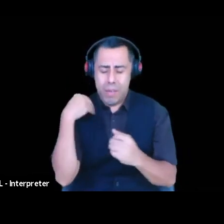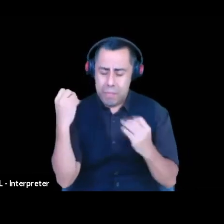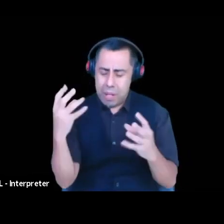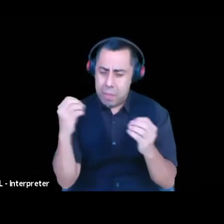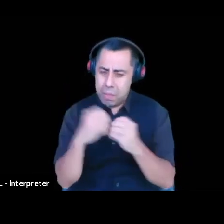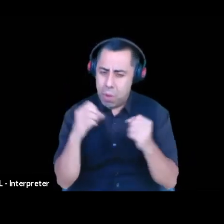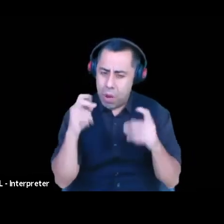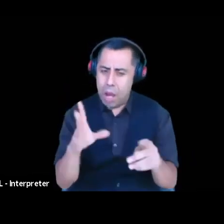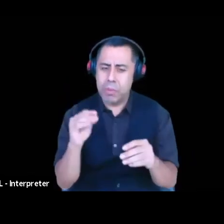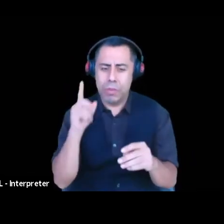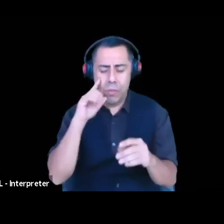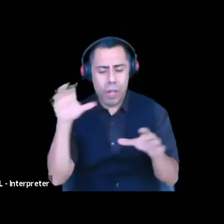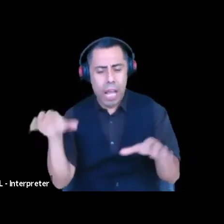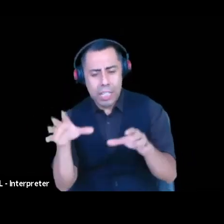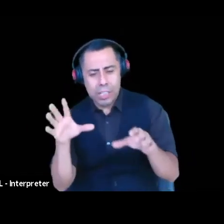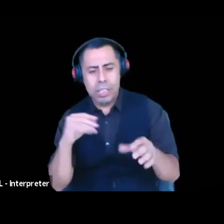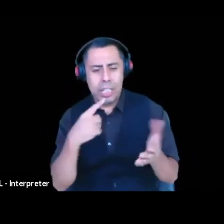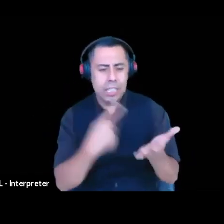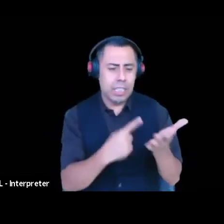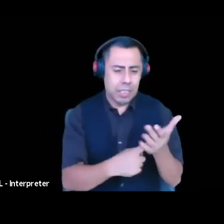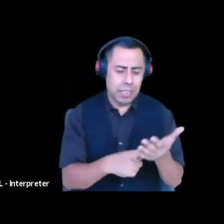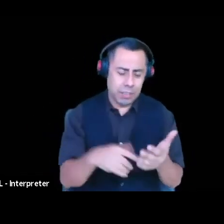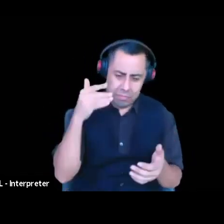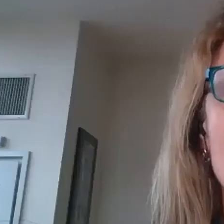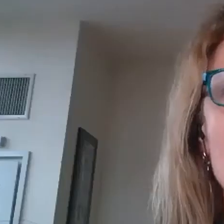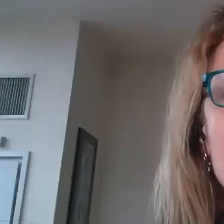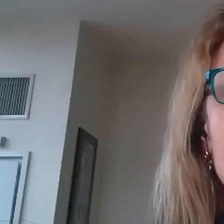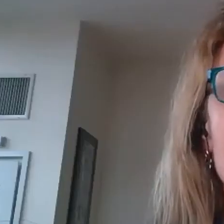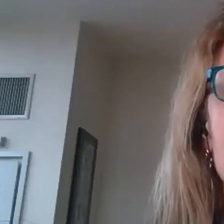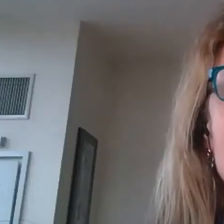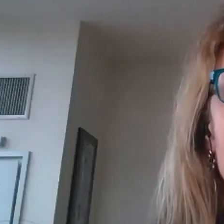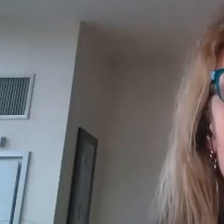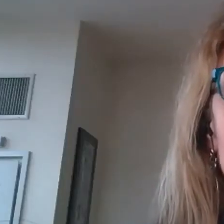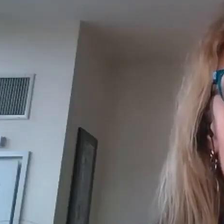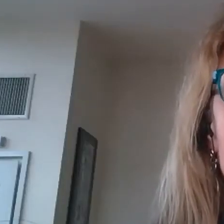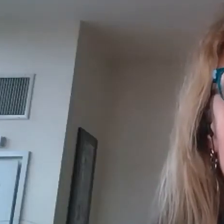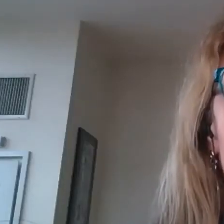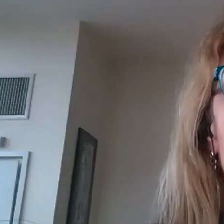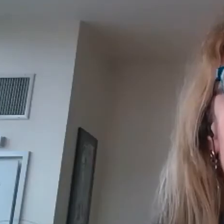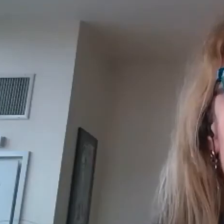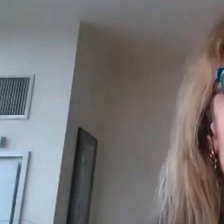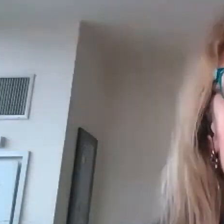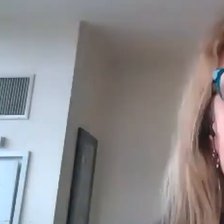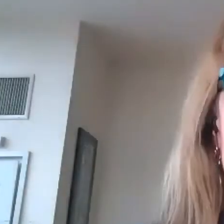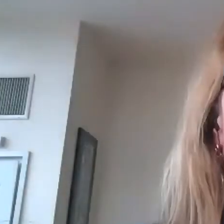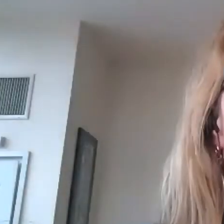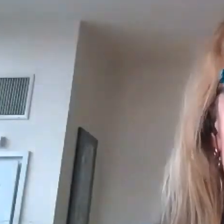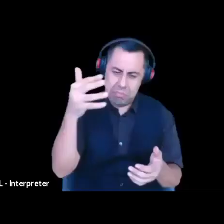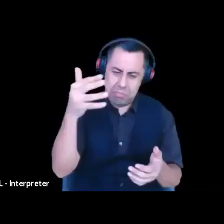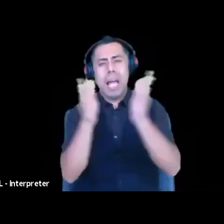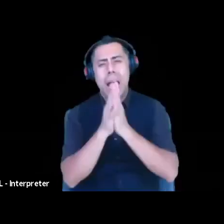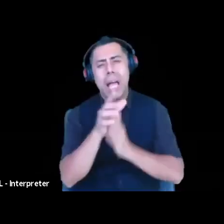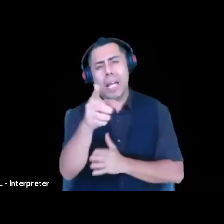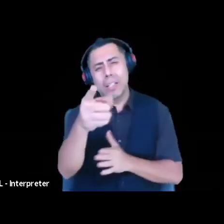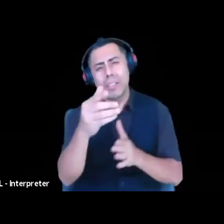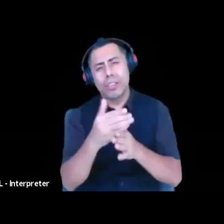come. As we close, we invite you to share your own next right acts that you're planning